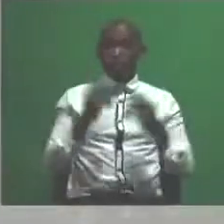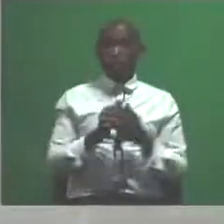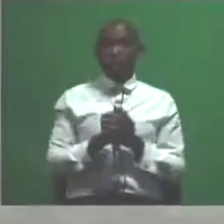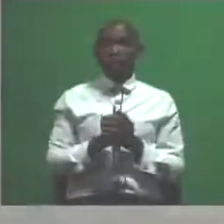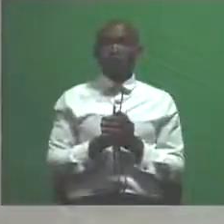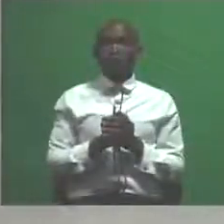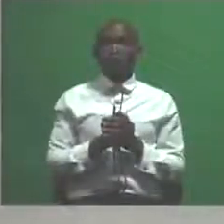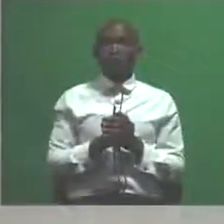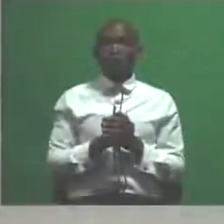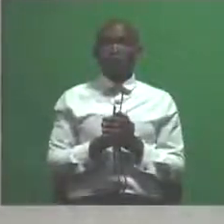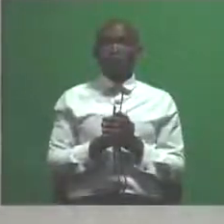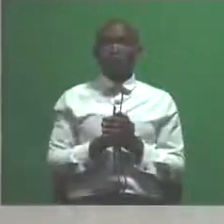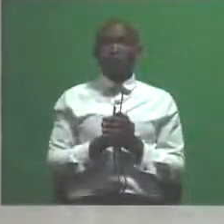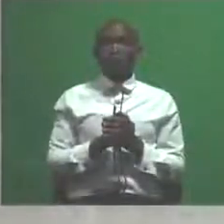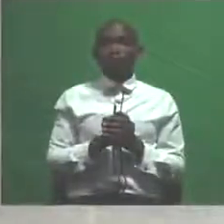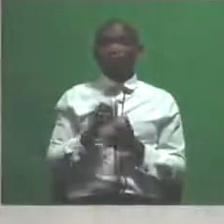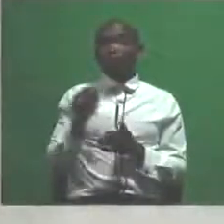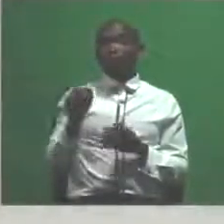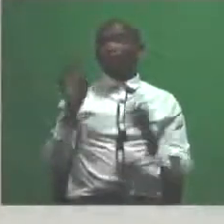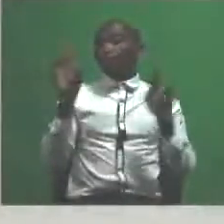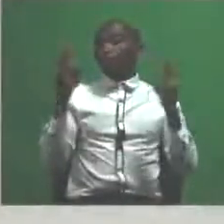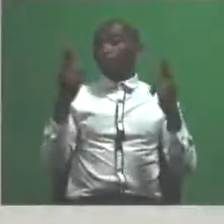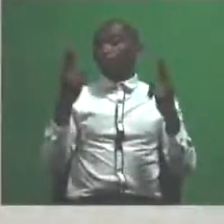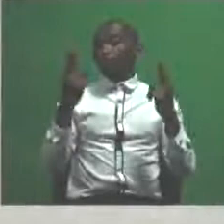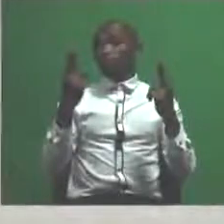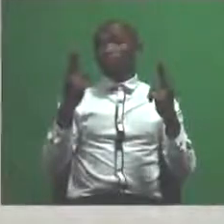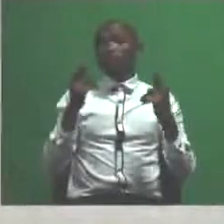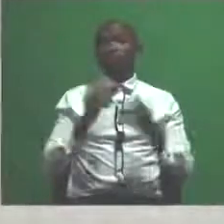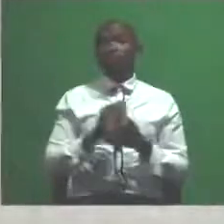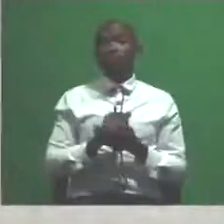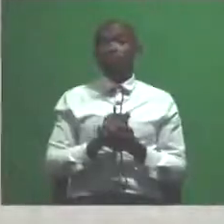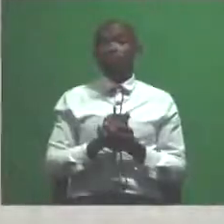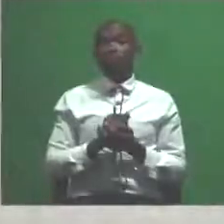and under this topic or subtopic,